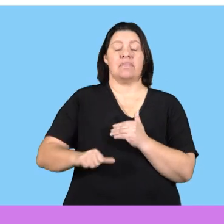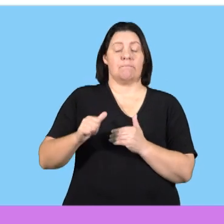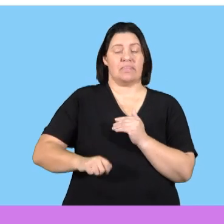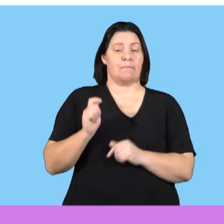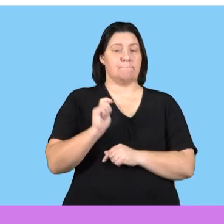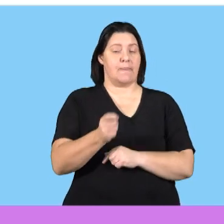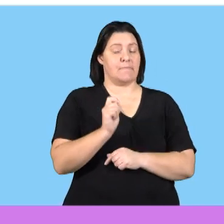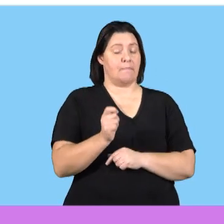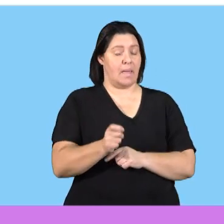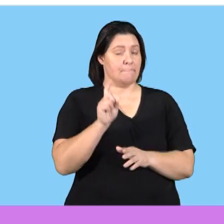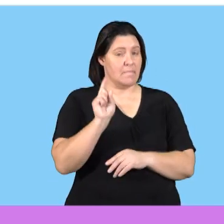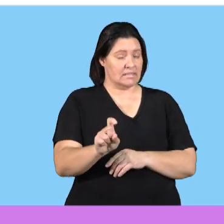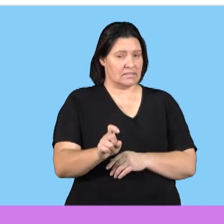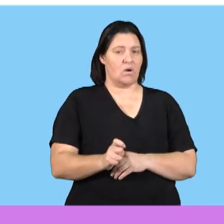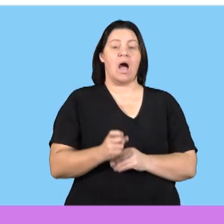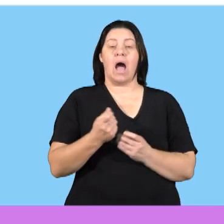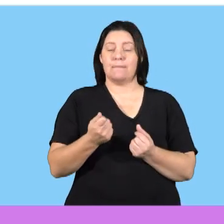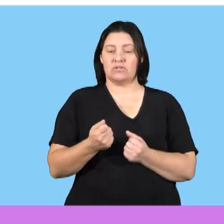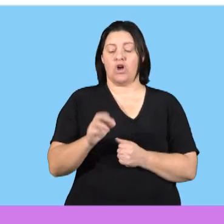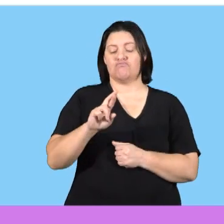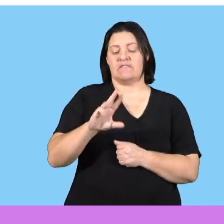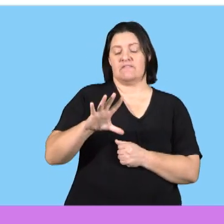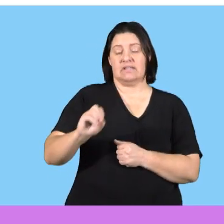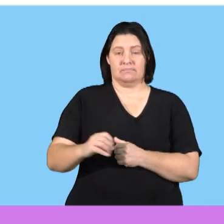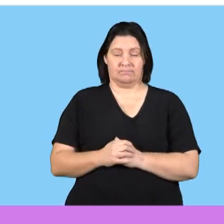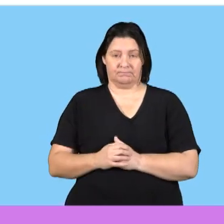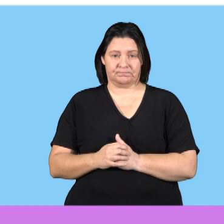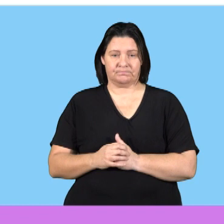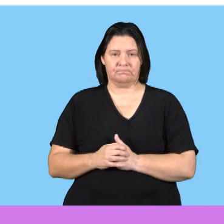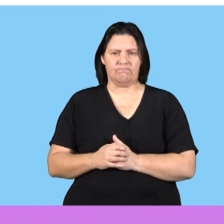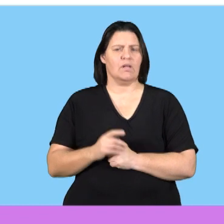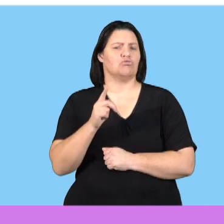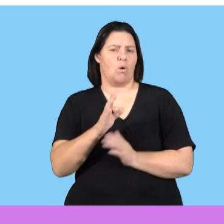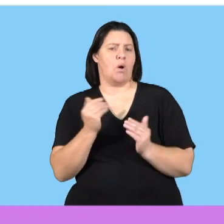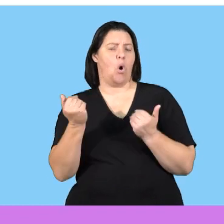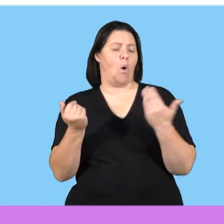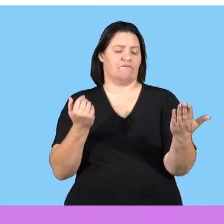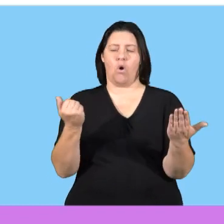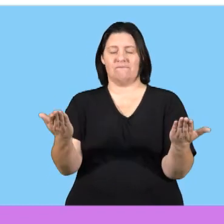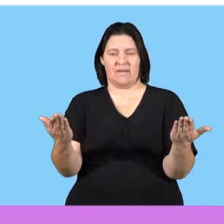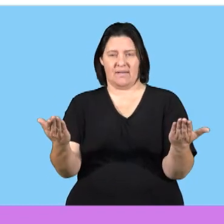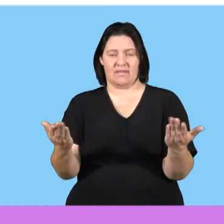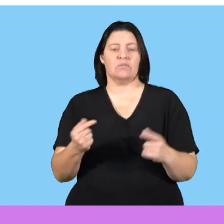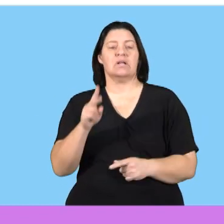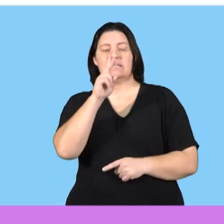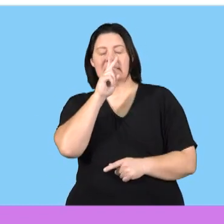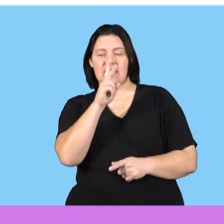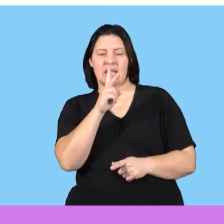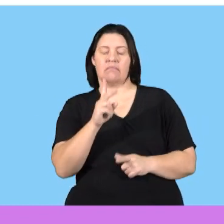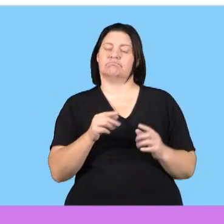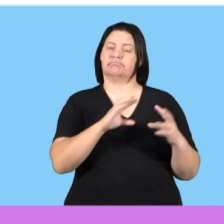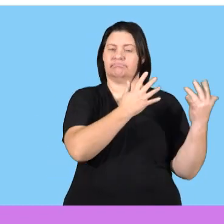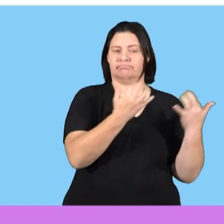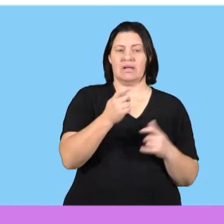monthly subscription fee of 50 Rand. Okay, so that is what's been offered to him. Let's put this into